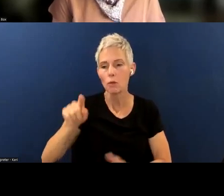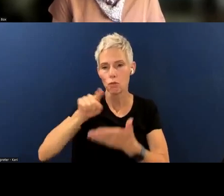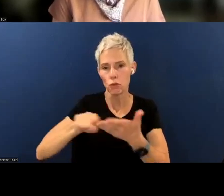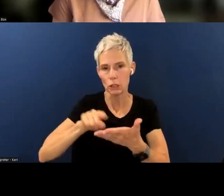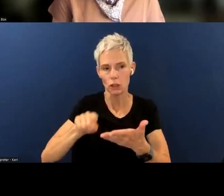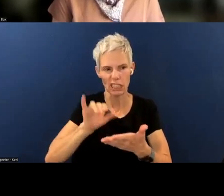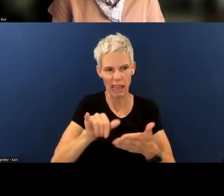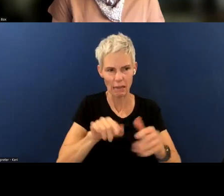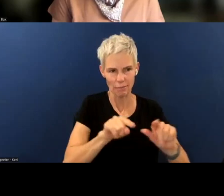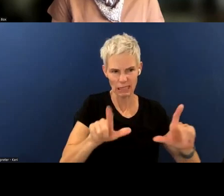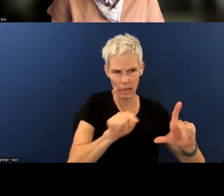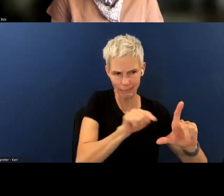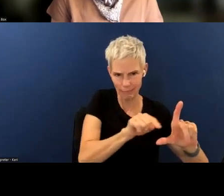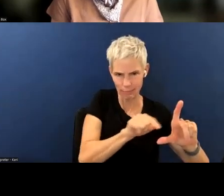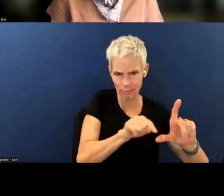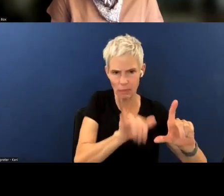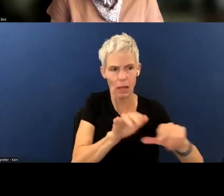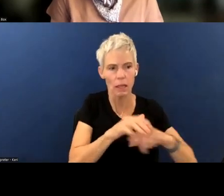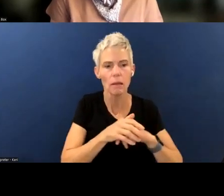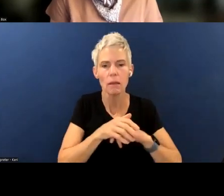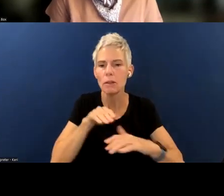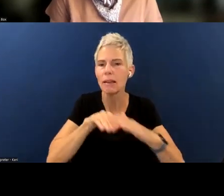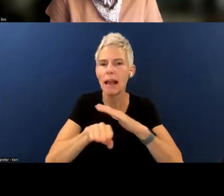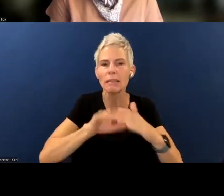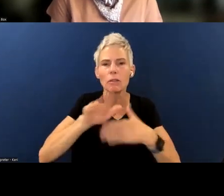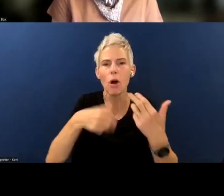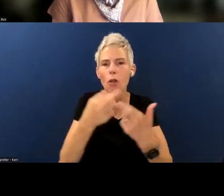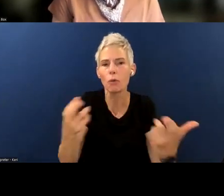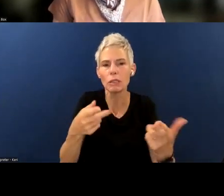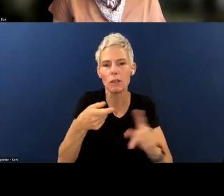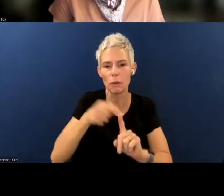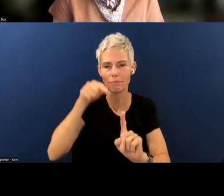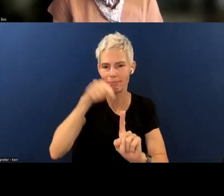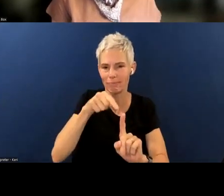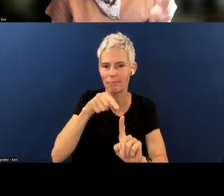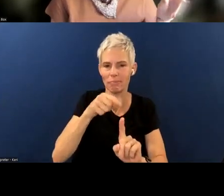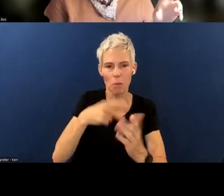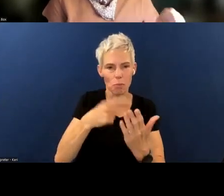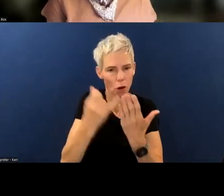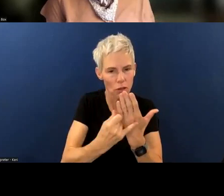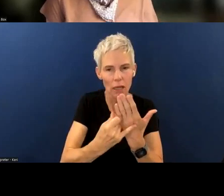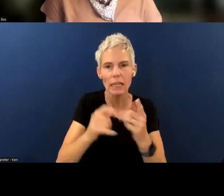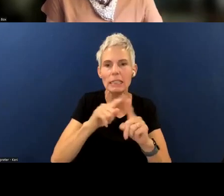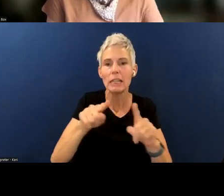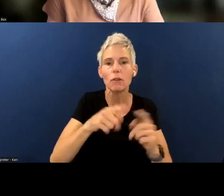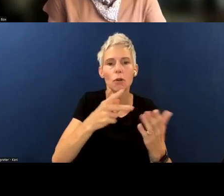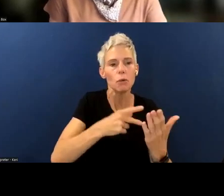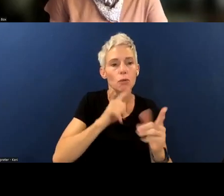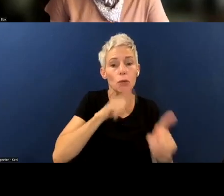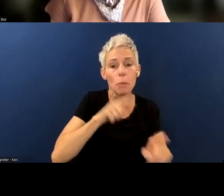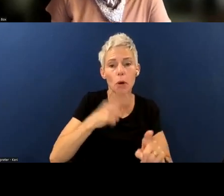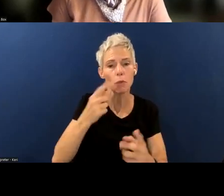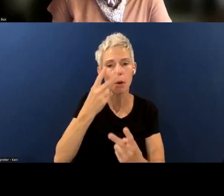988messaging.org/research. You can access all of the resources from this project. There are kinds of reports for both studies. There's